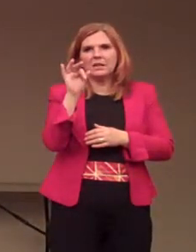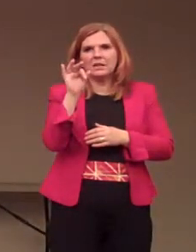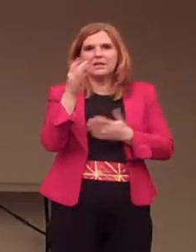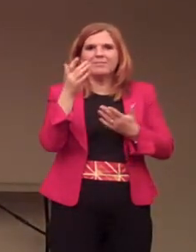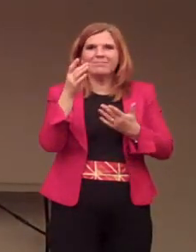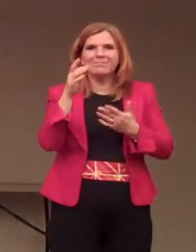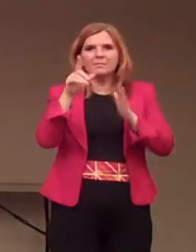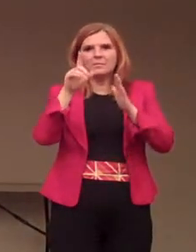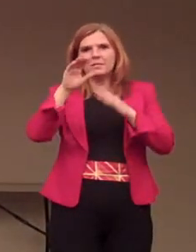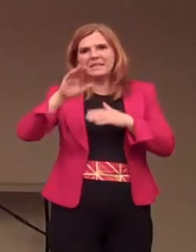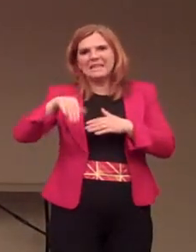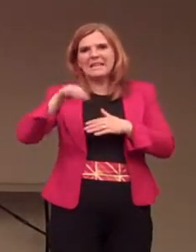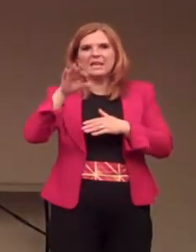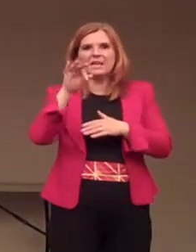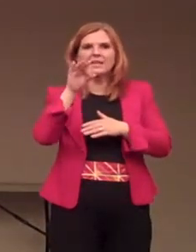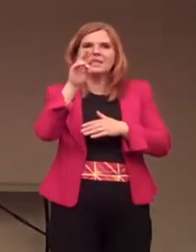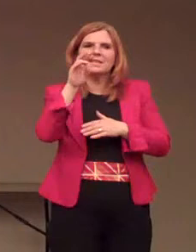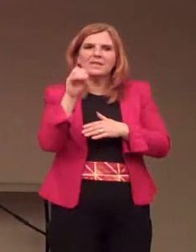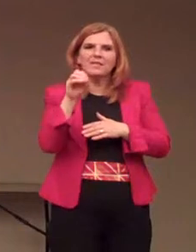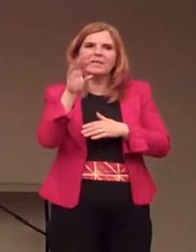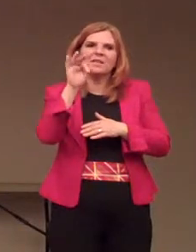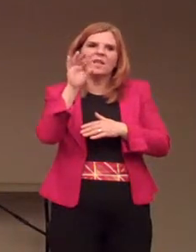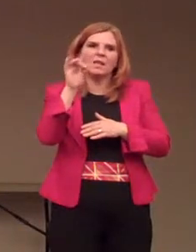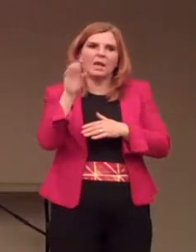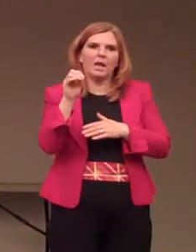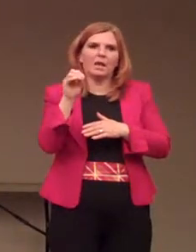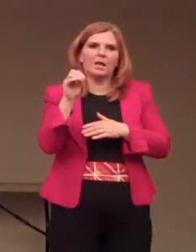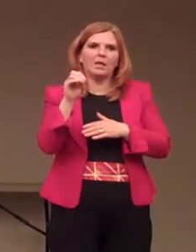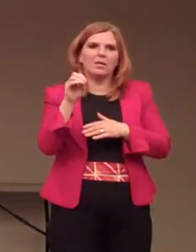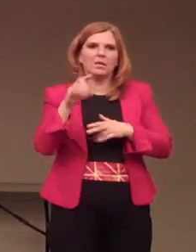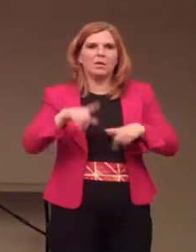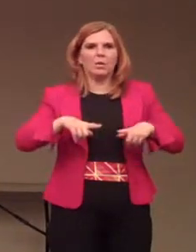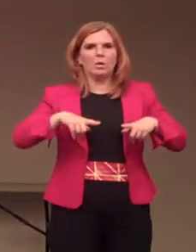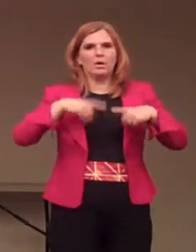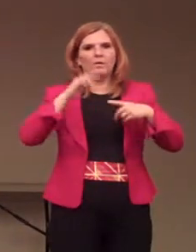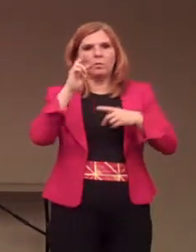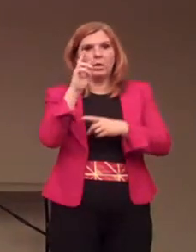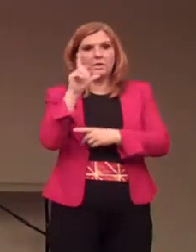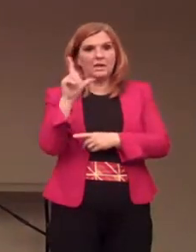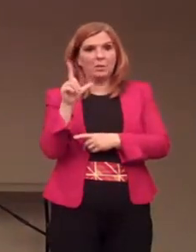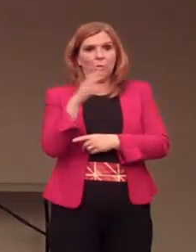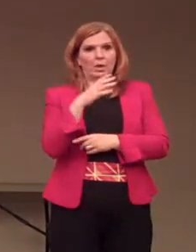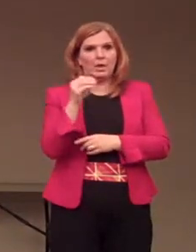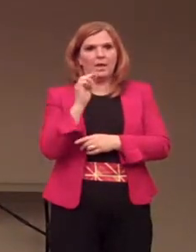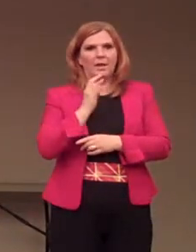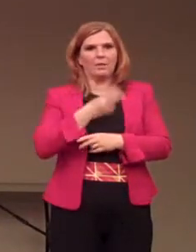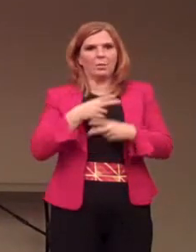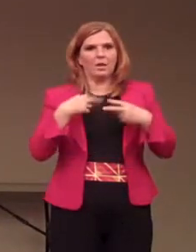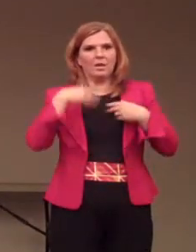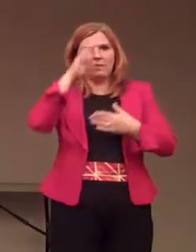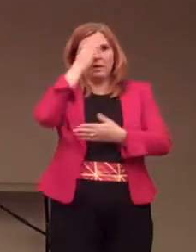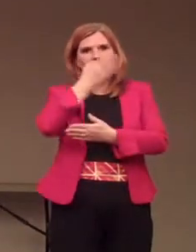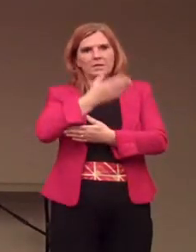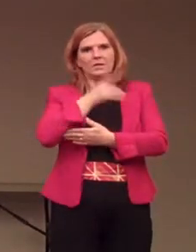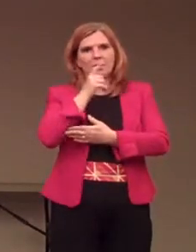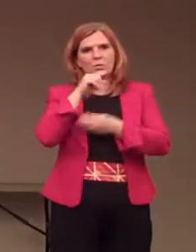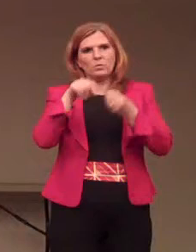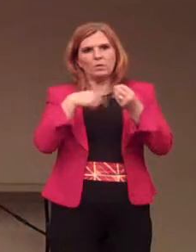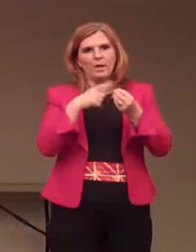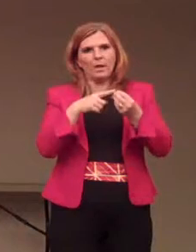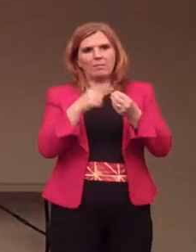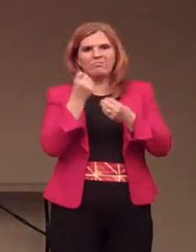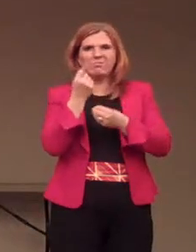late 1970s, early 1980s. We're living in West Liberty, and we have a son who's